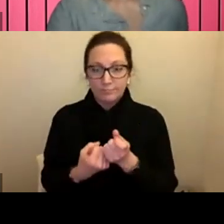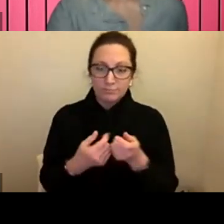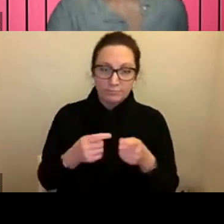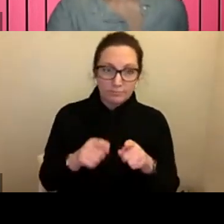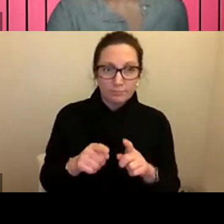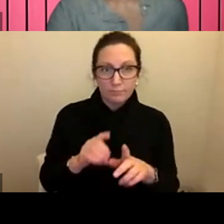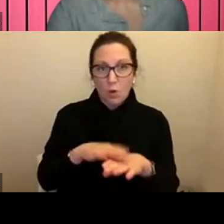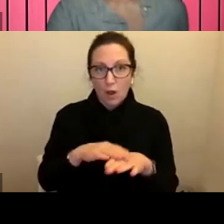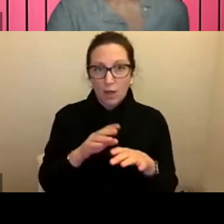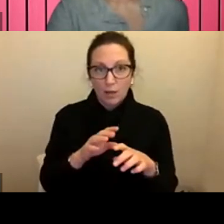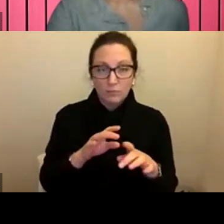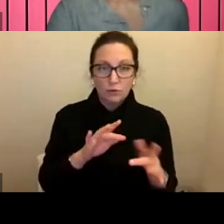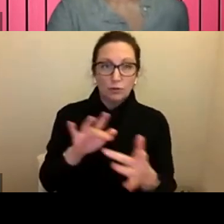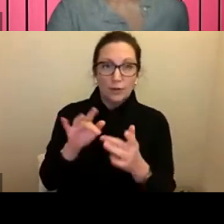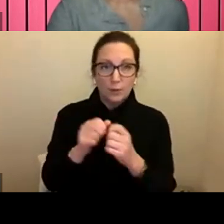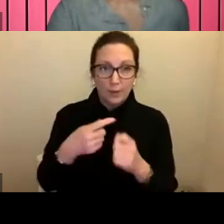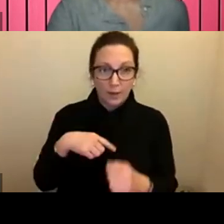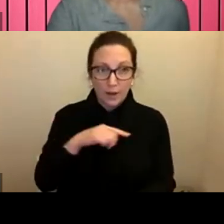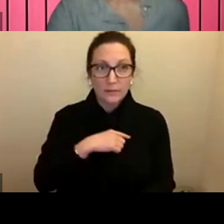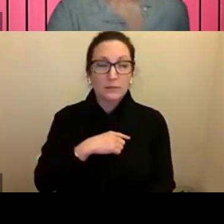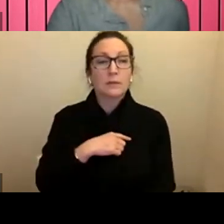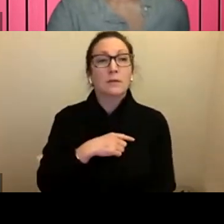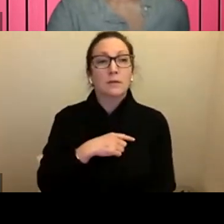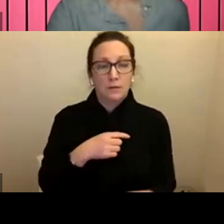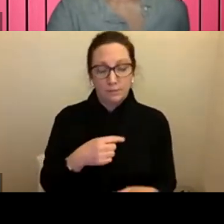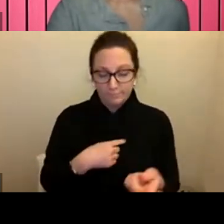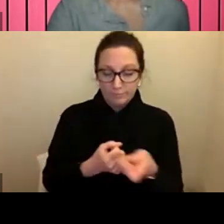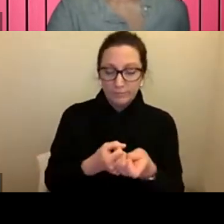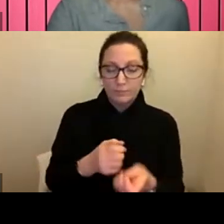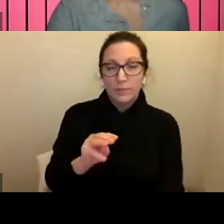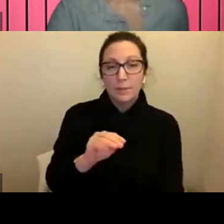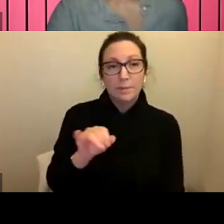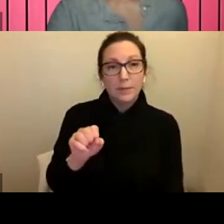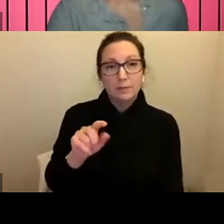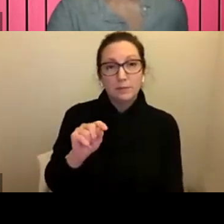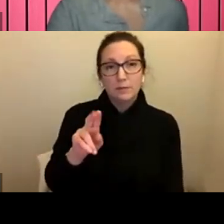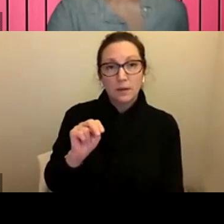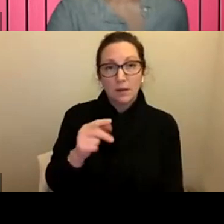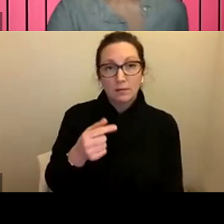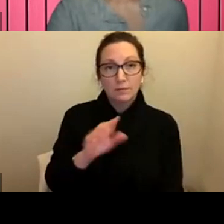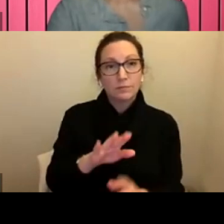whole. To Ms. Tung's comments, certainly appreciate